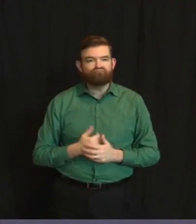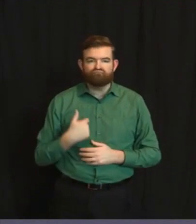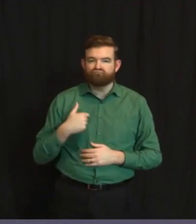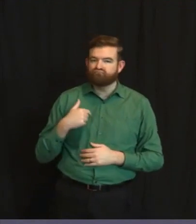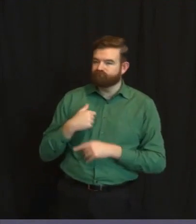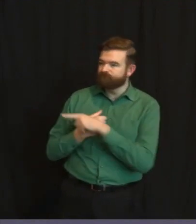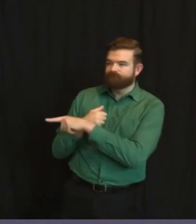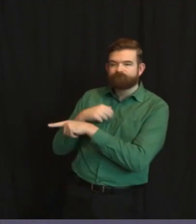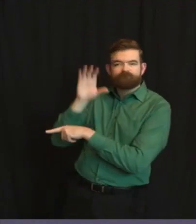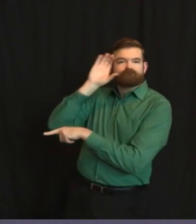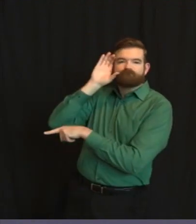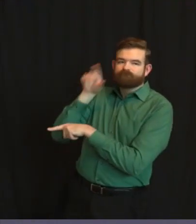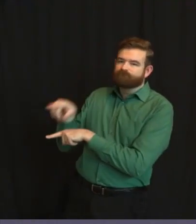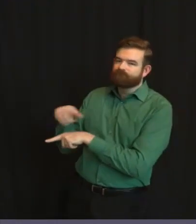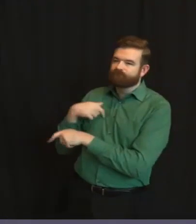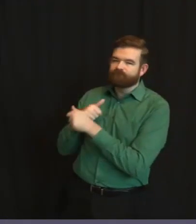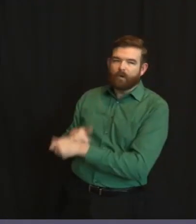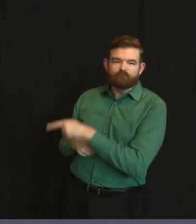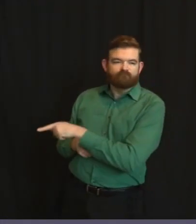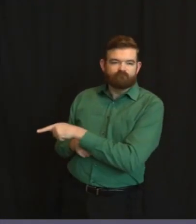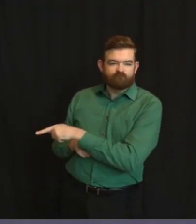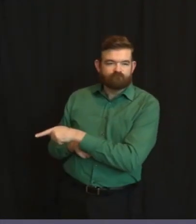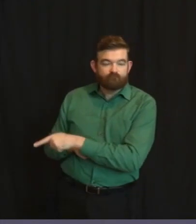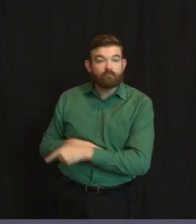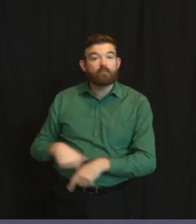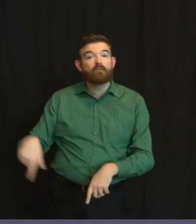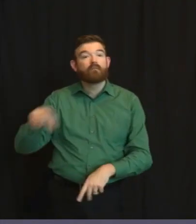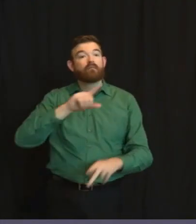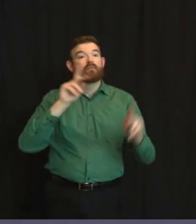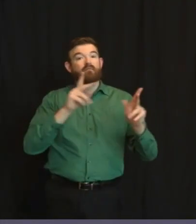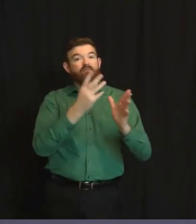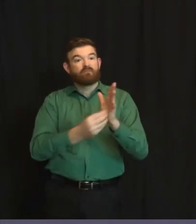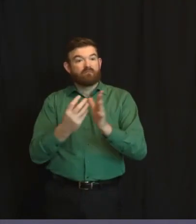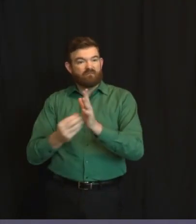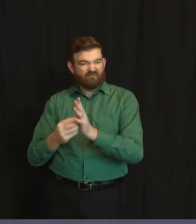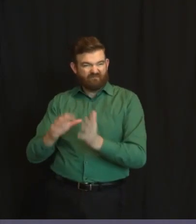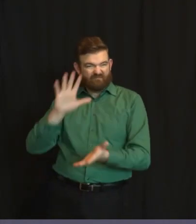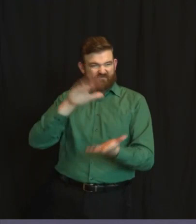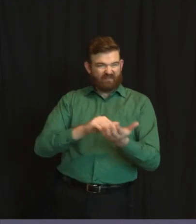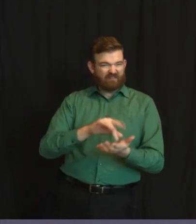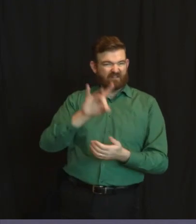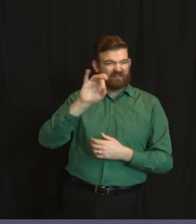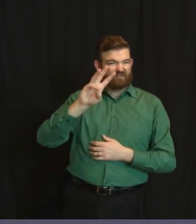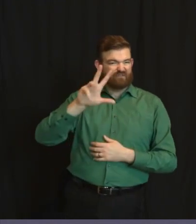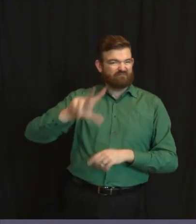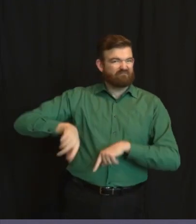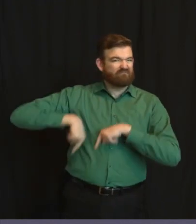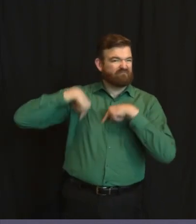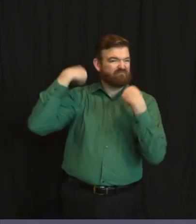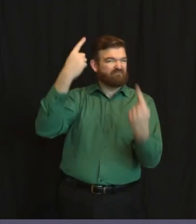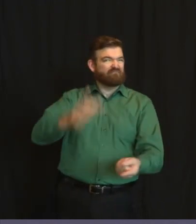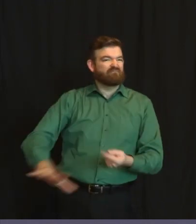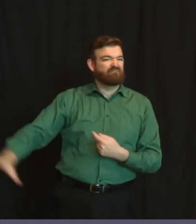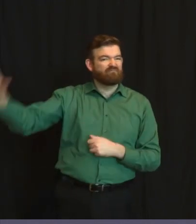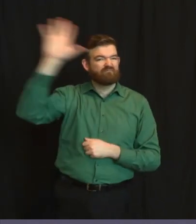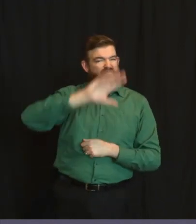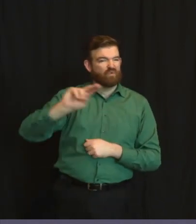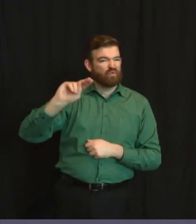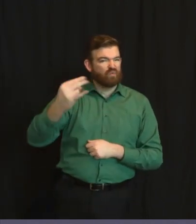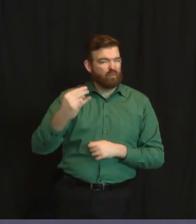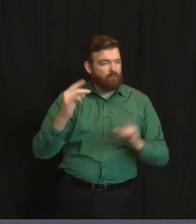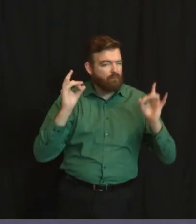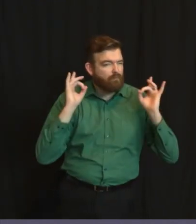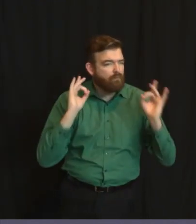I mentioned the loss of life is now 5,863, and which is staggering. And just to put